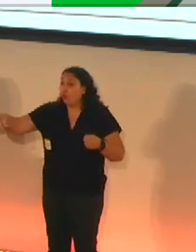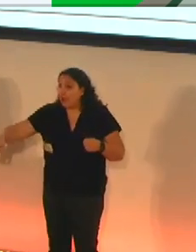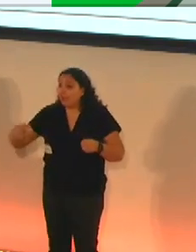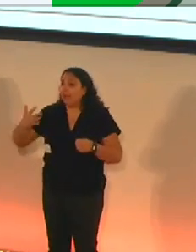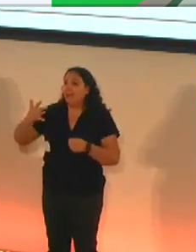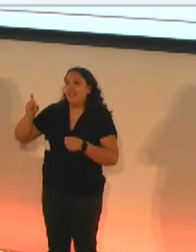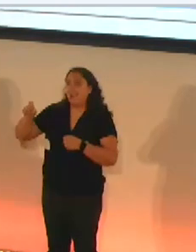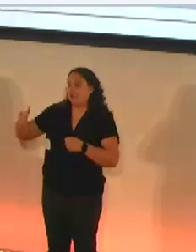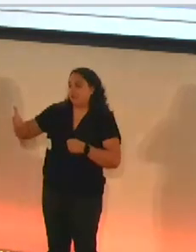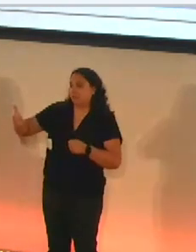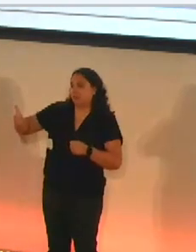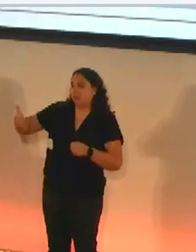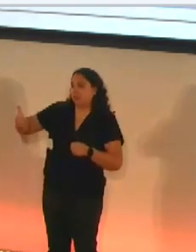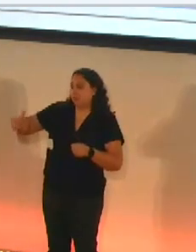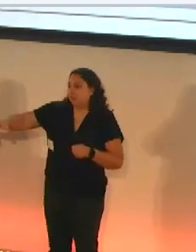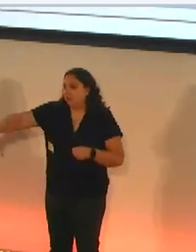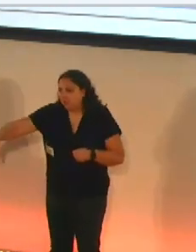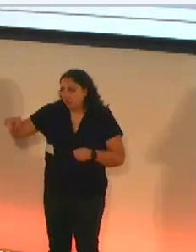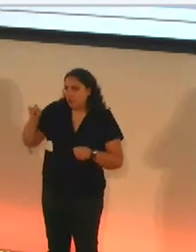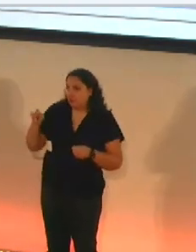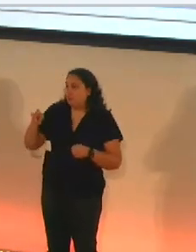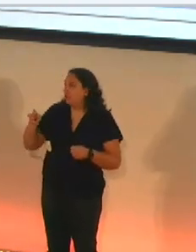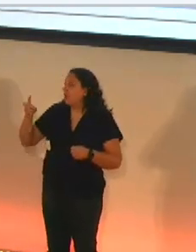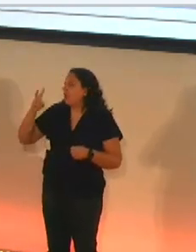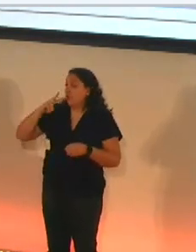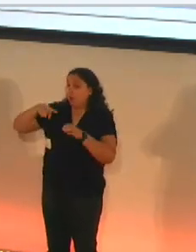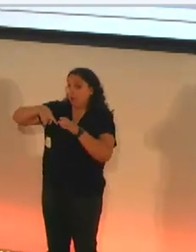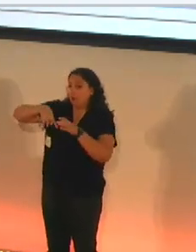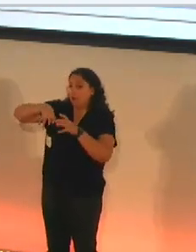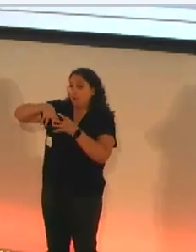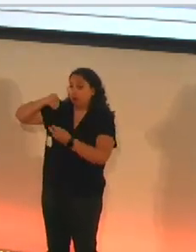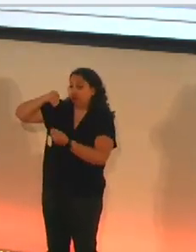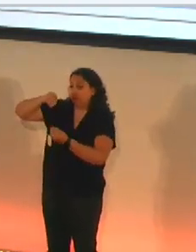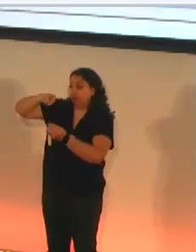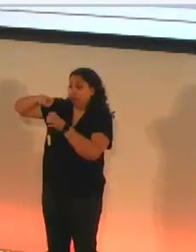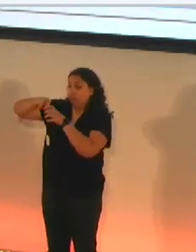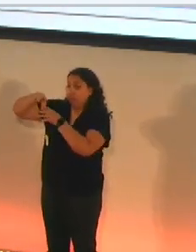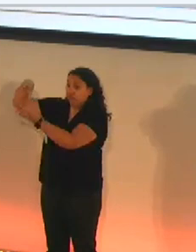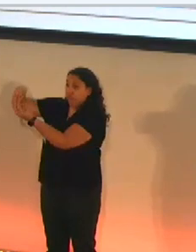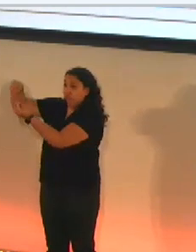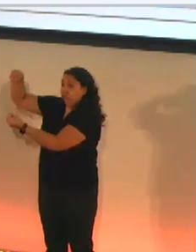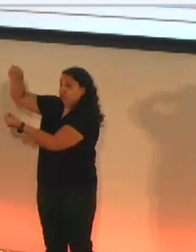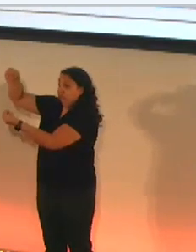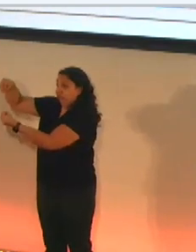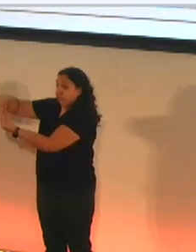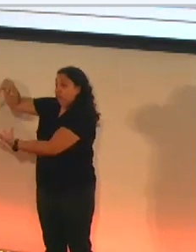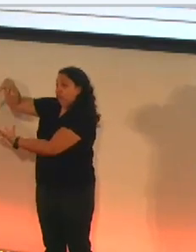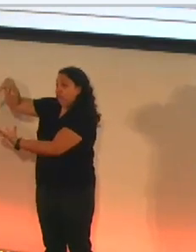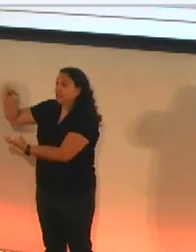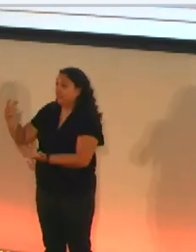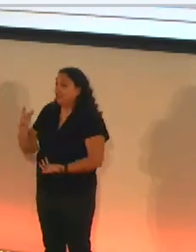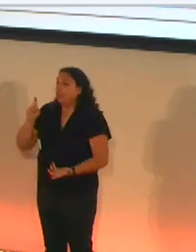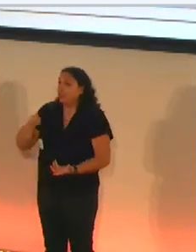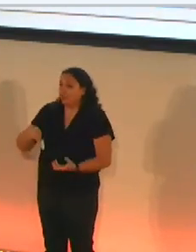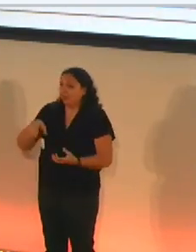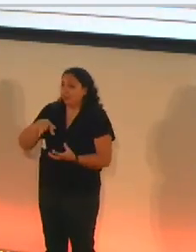in reality. For teleportation, you would use the trigger button at the very end of the controller and point at wherever you want